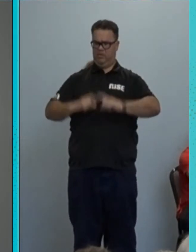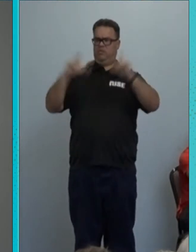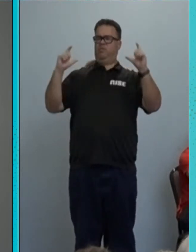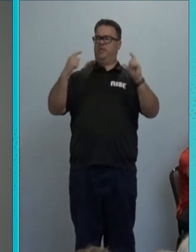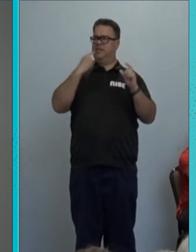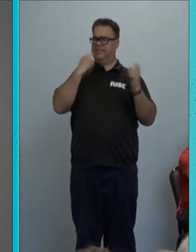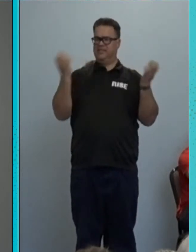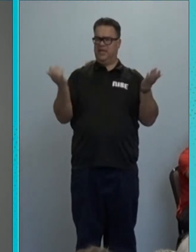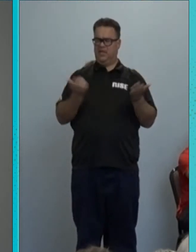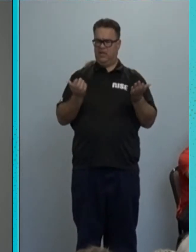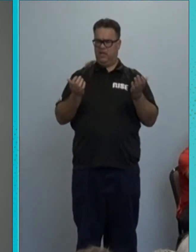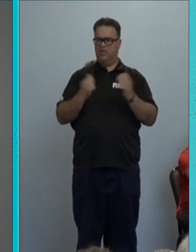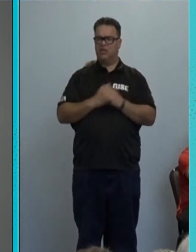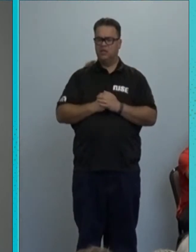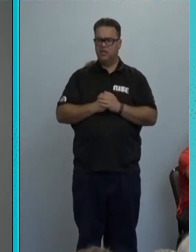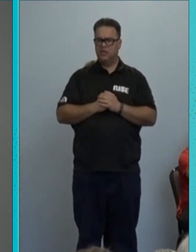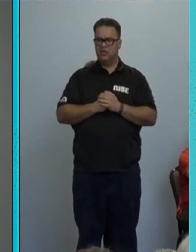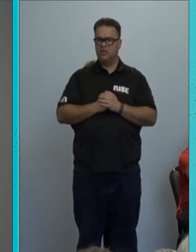said